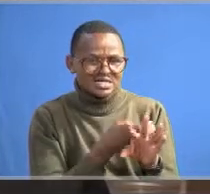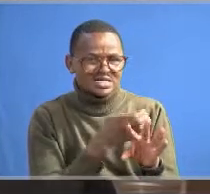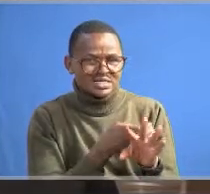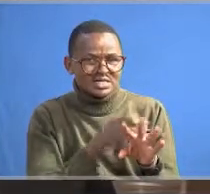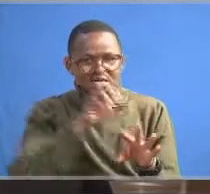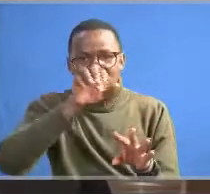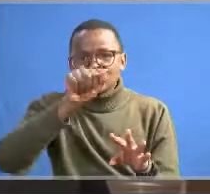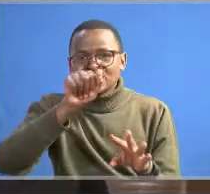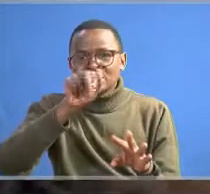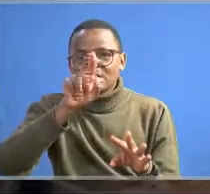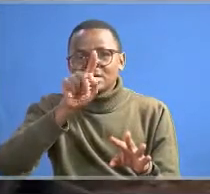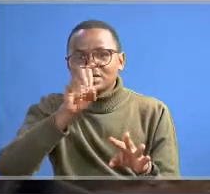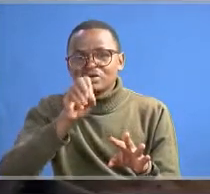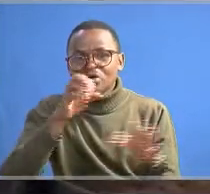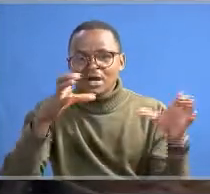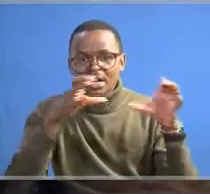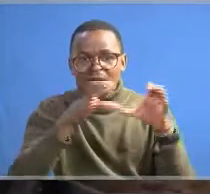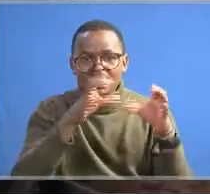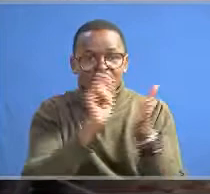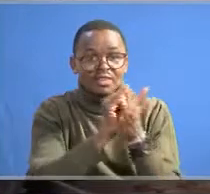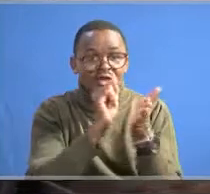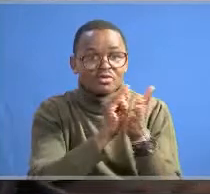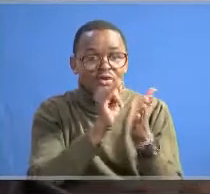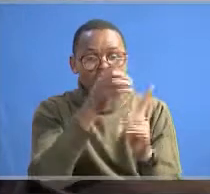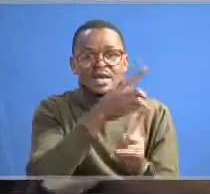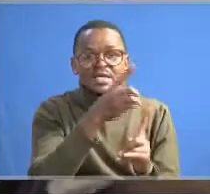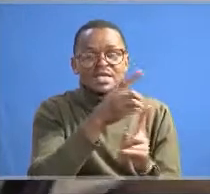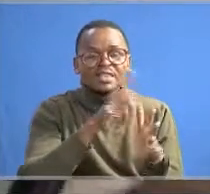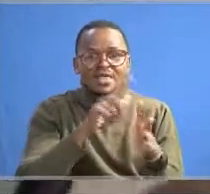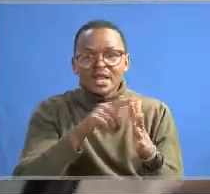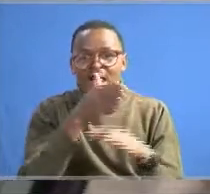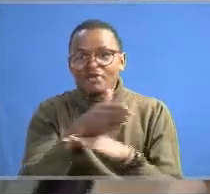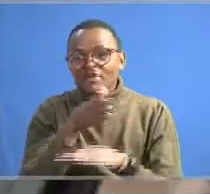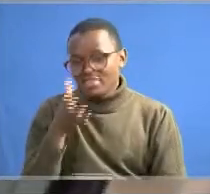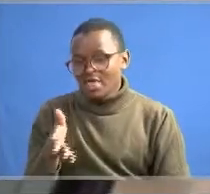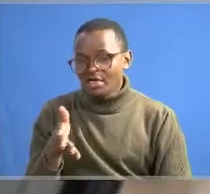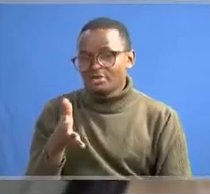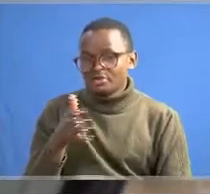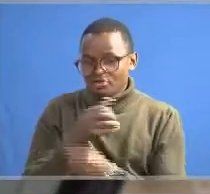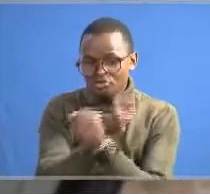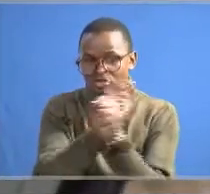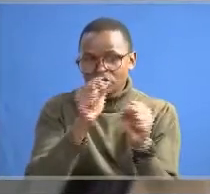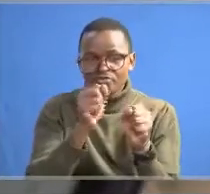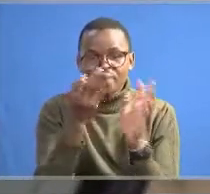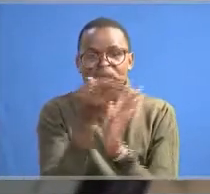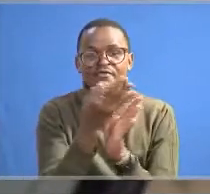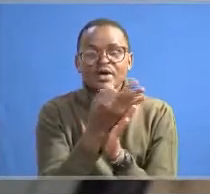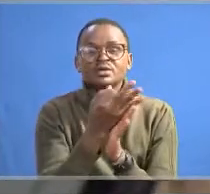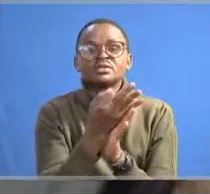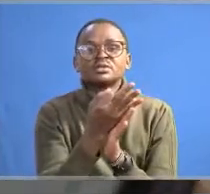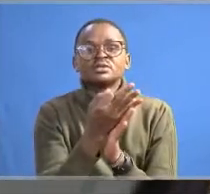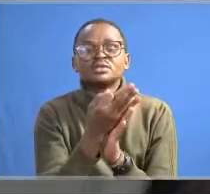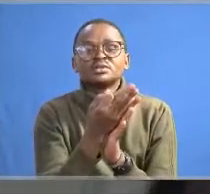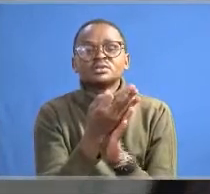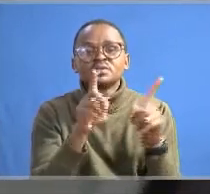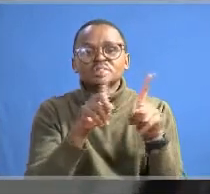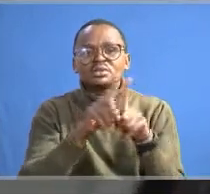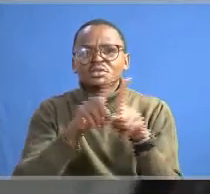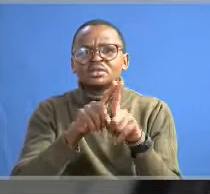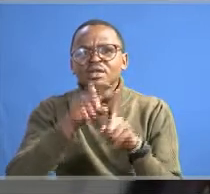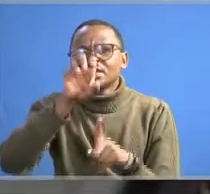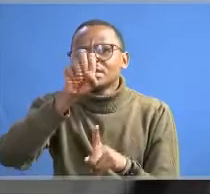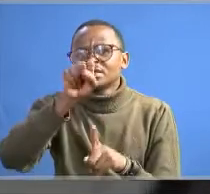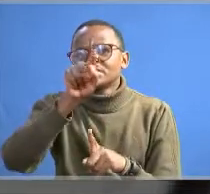AutoCAD, that can design. Then after there, you save the file as an